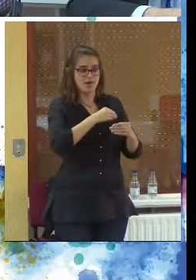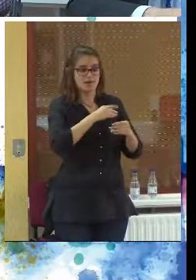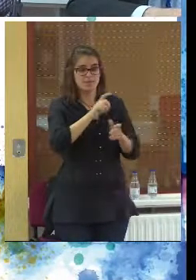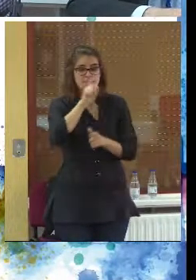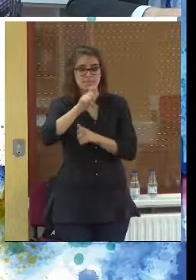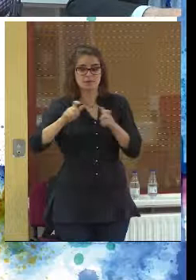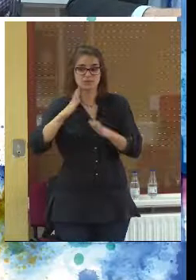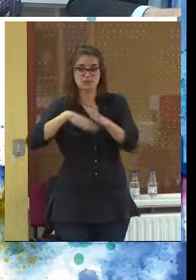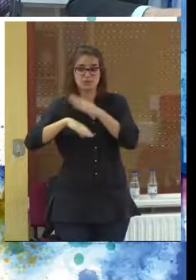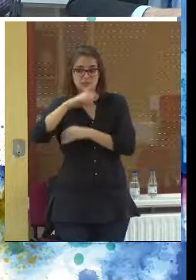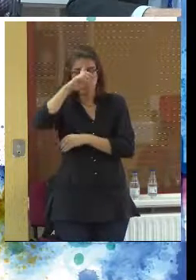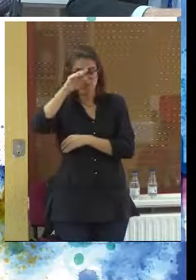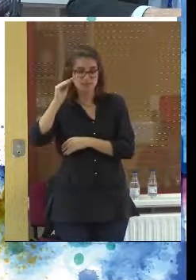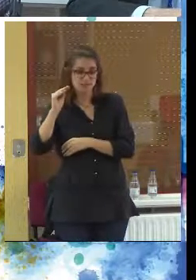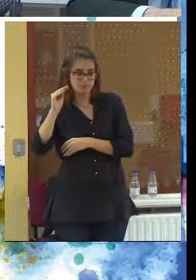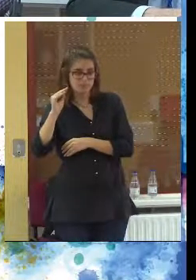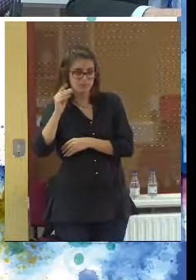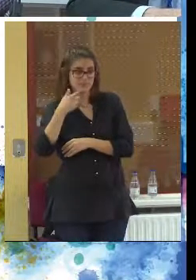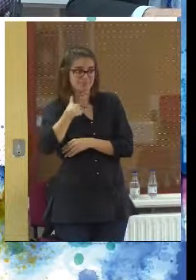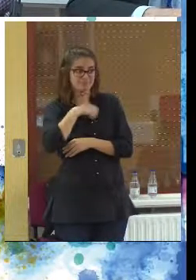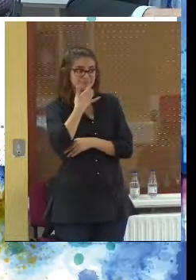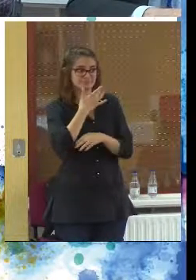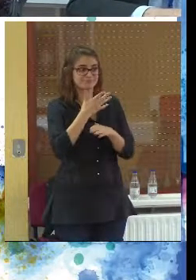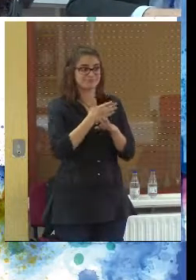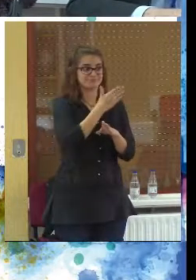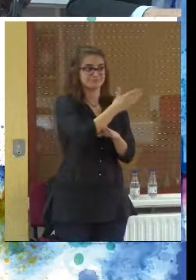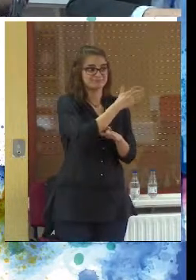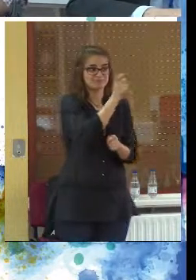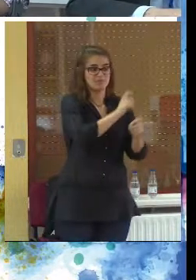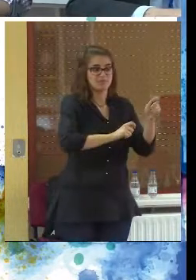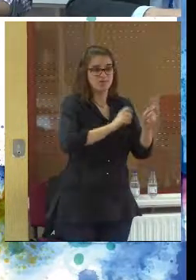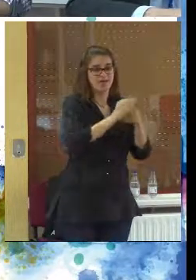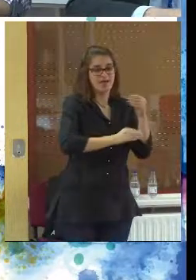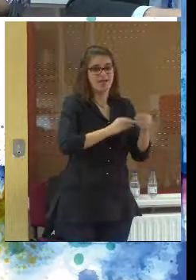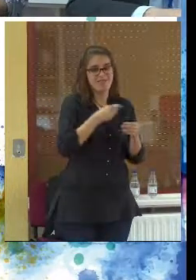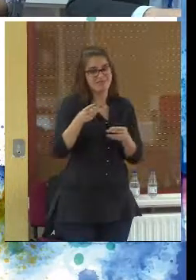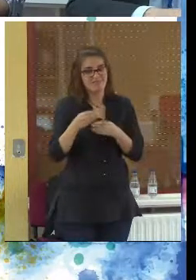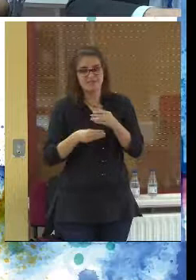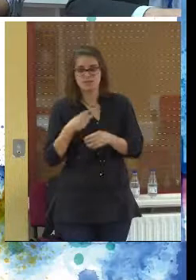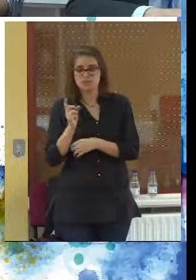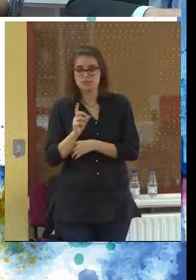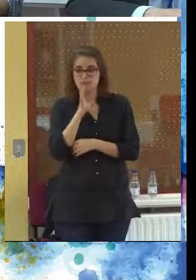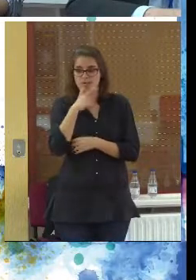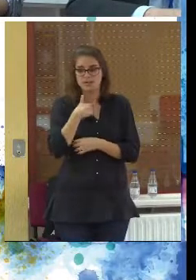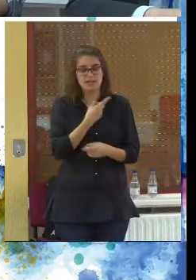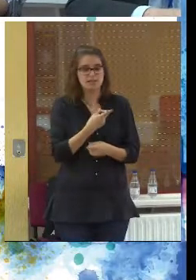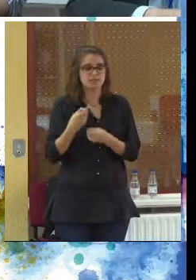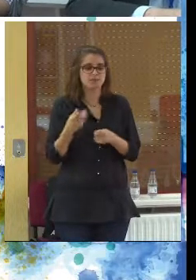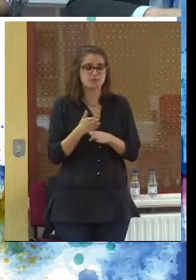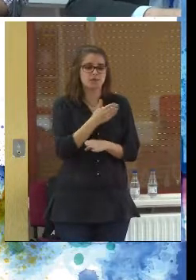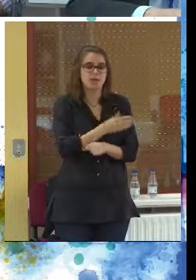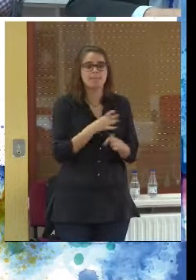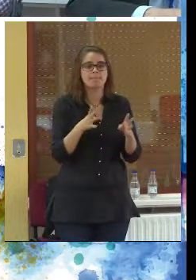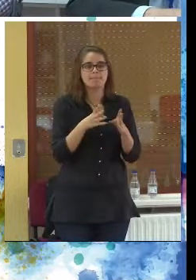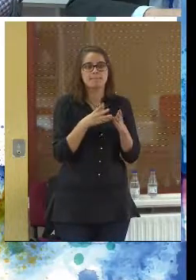the disabilities are going to use what these professionals build. So it's important to have simple